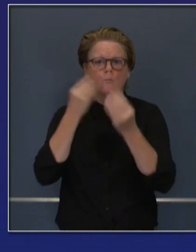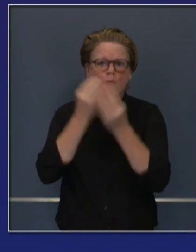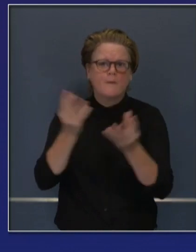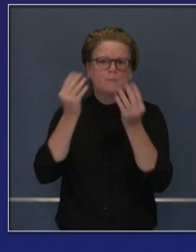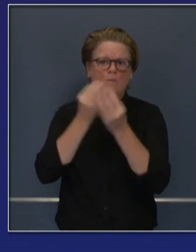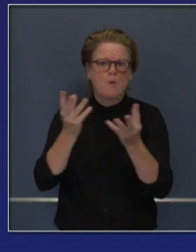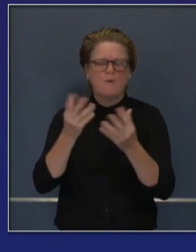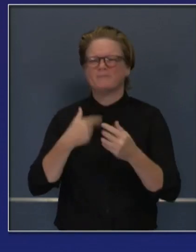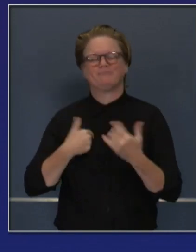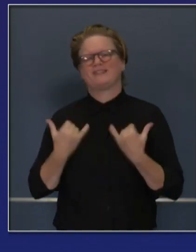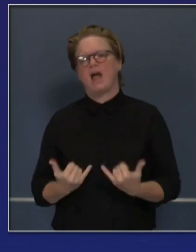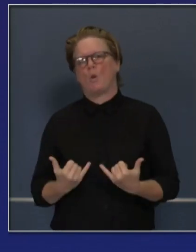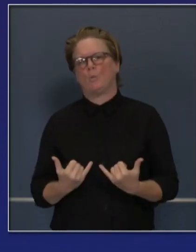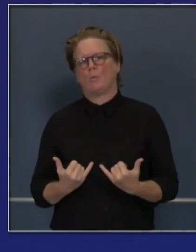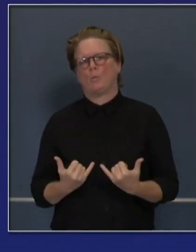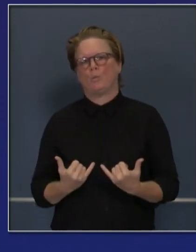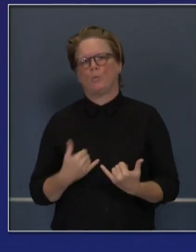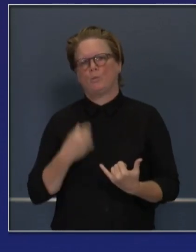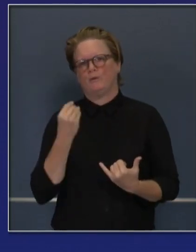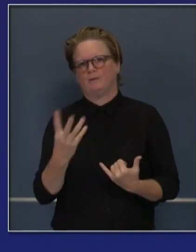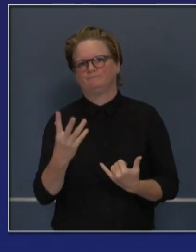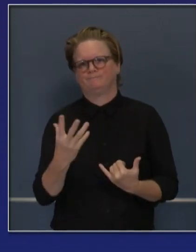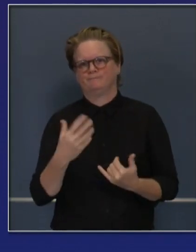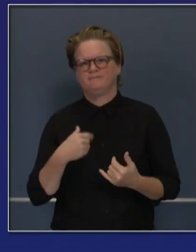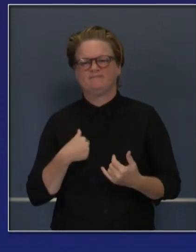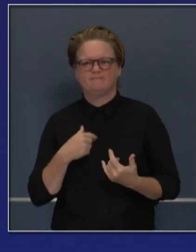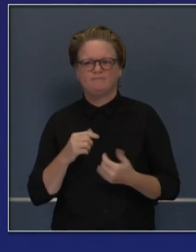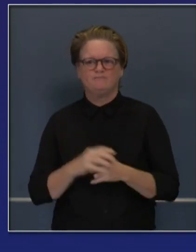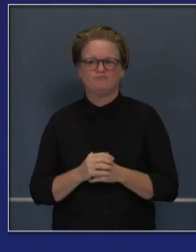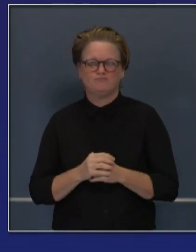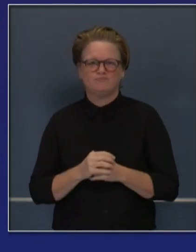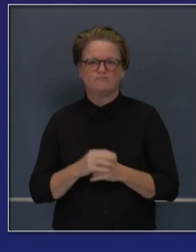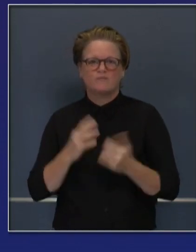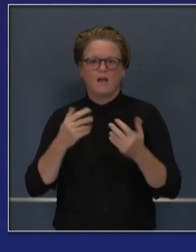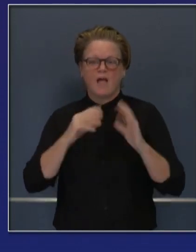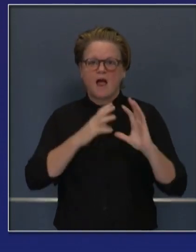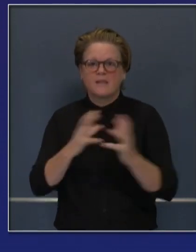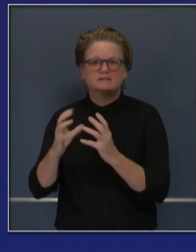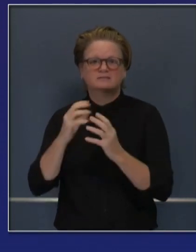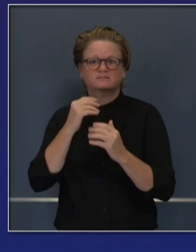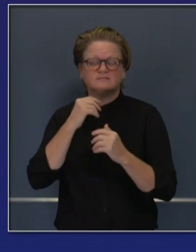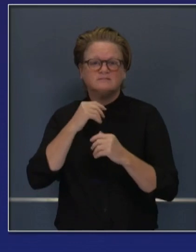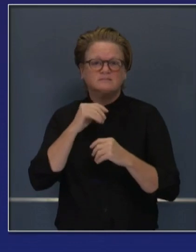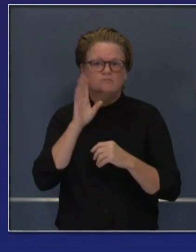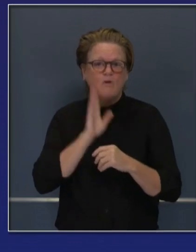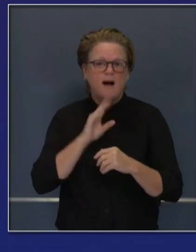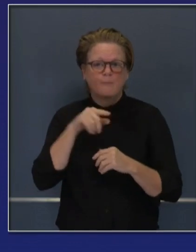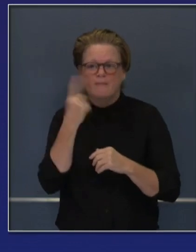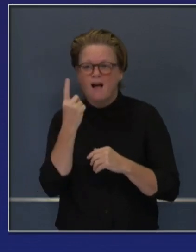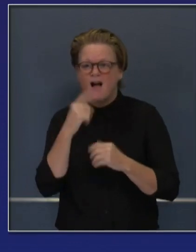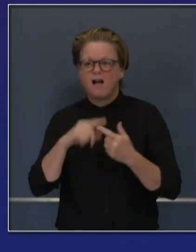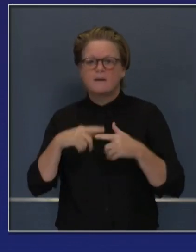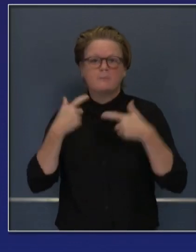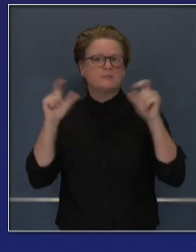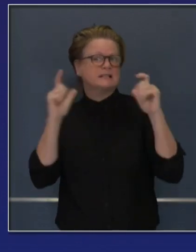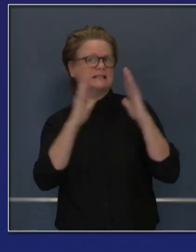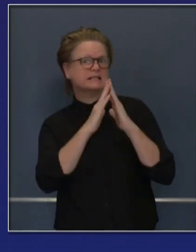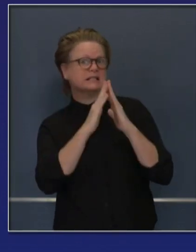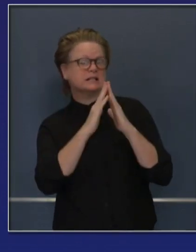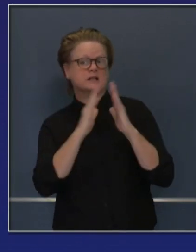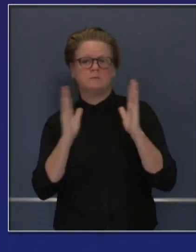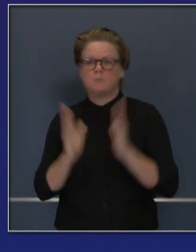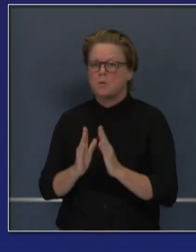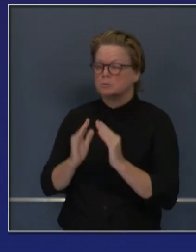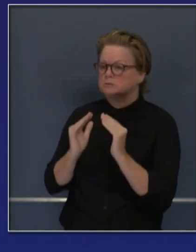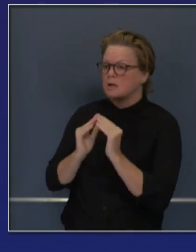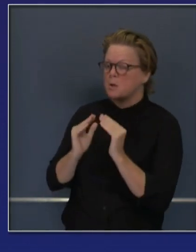group, every demographic, racial, ethnic, in every part of the state, we are seeing